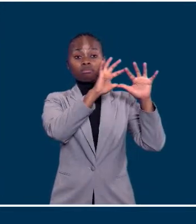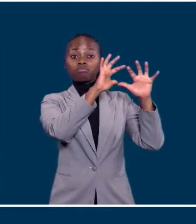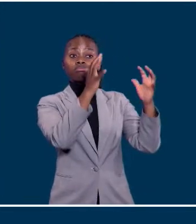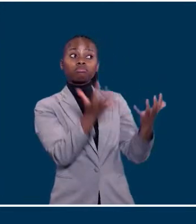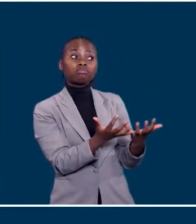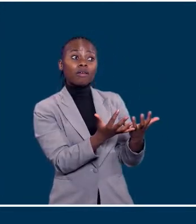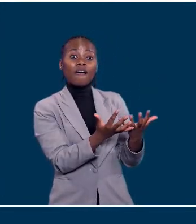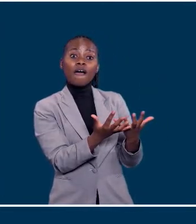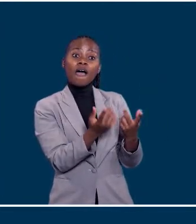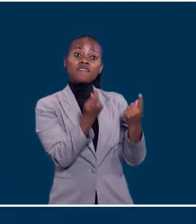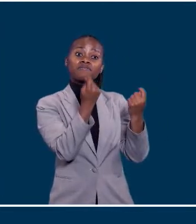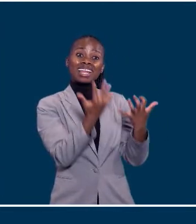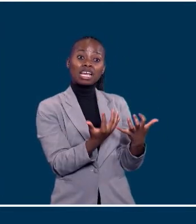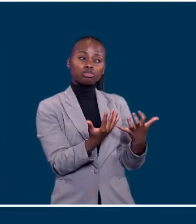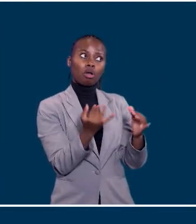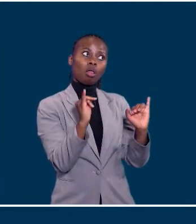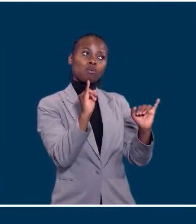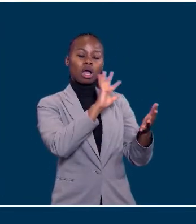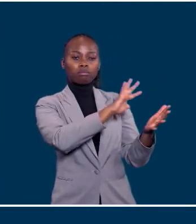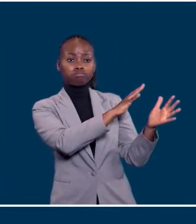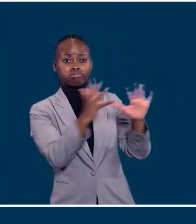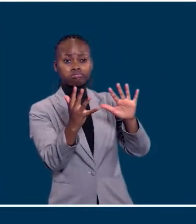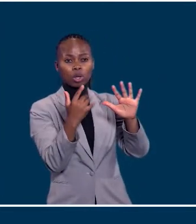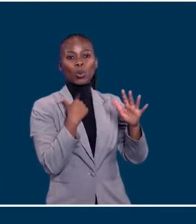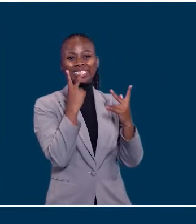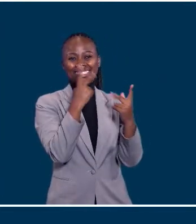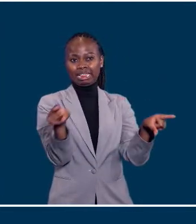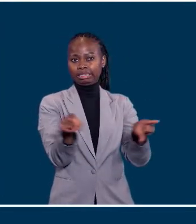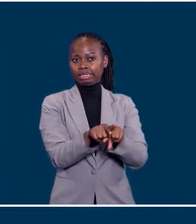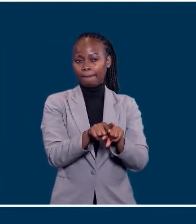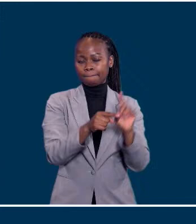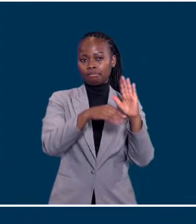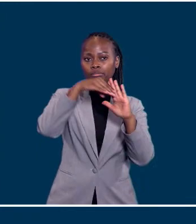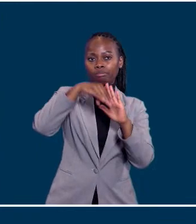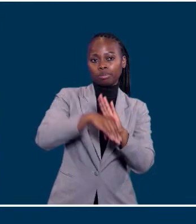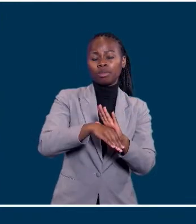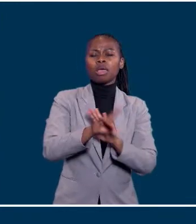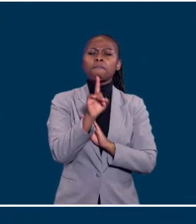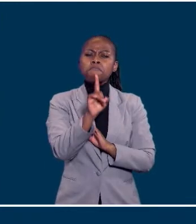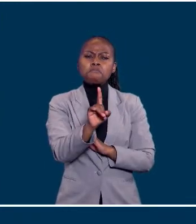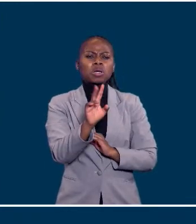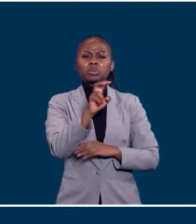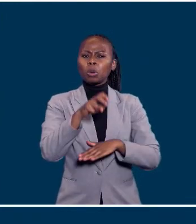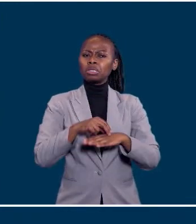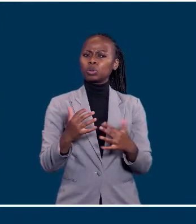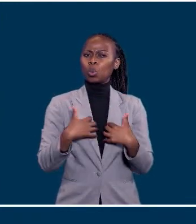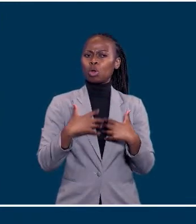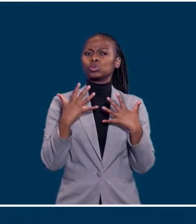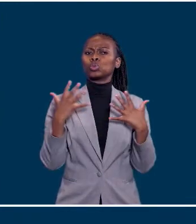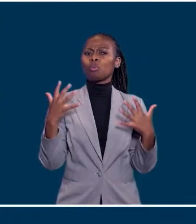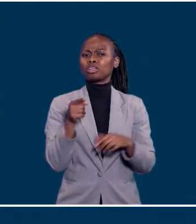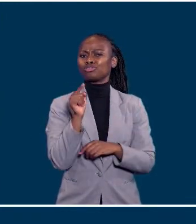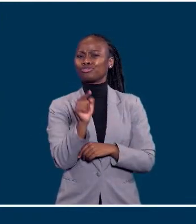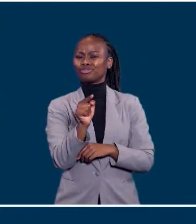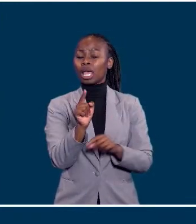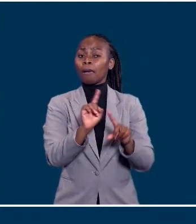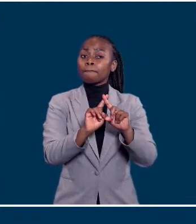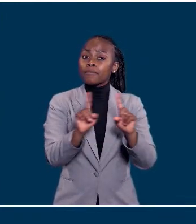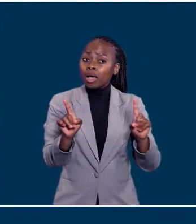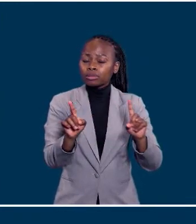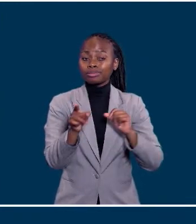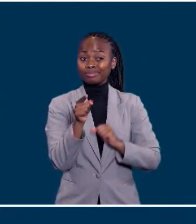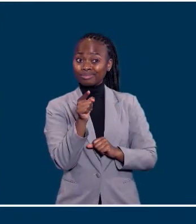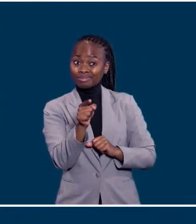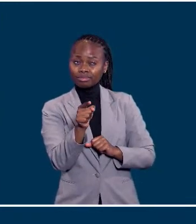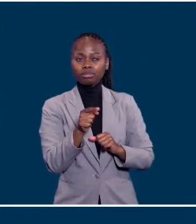Now, that in its own terms isn't something to necessarily get too worried about, except it says again something